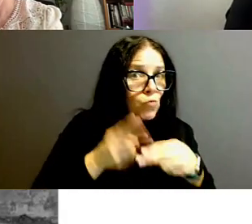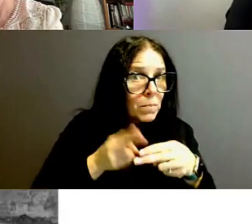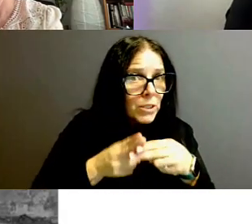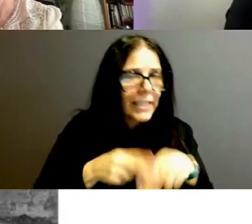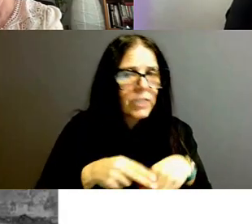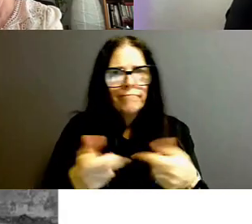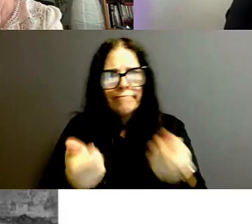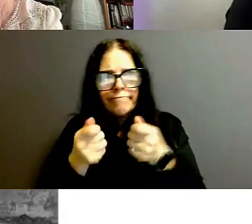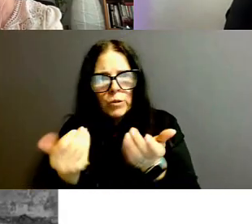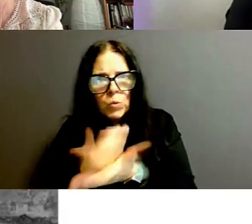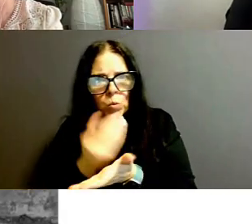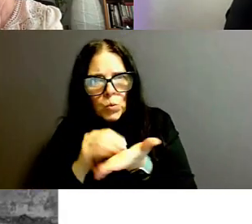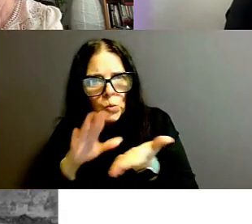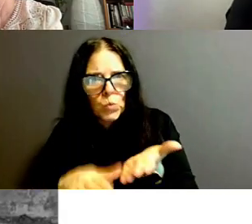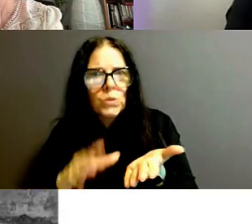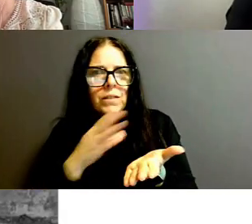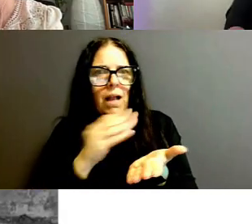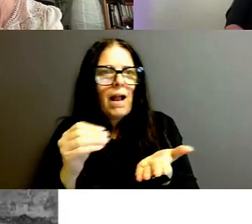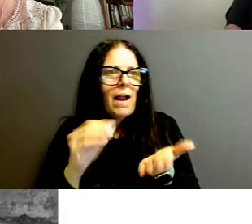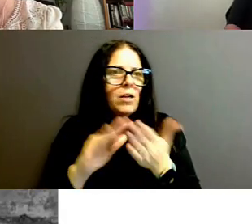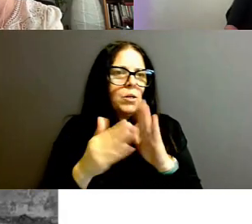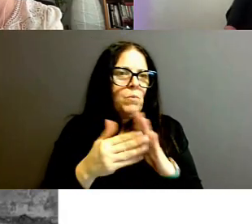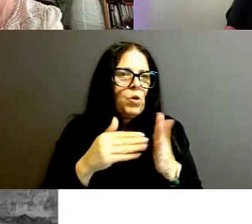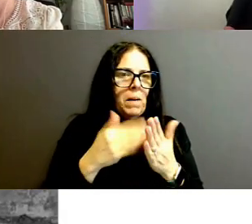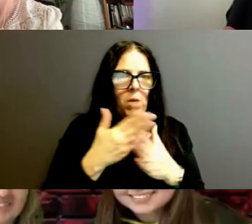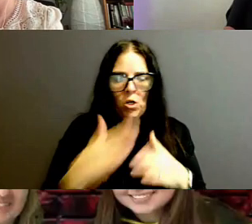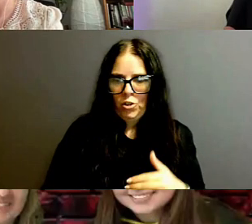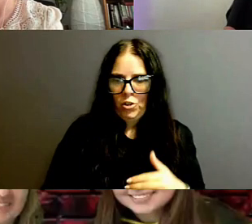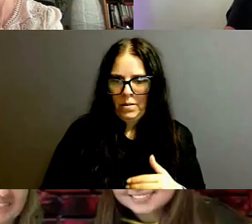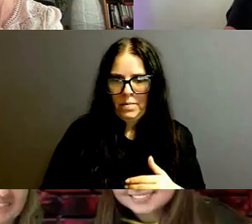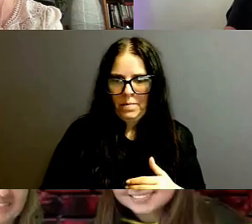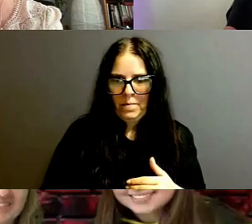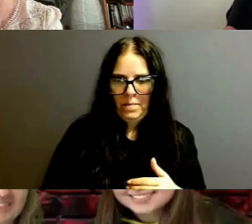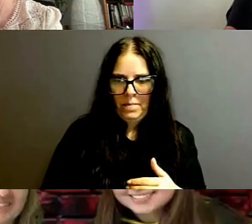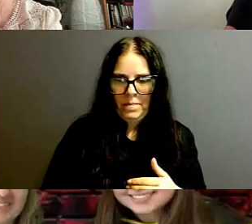and to foster community partnerships. So the next slide.